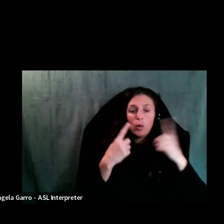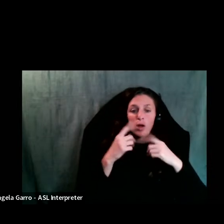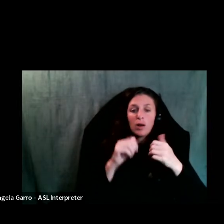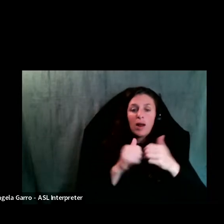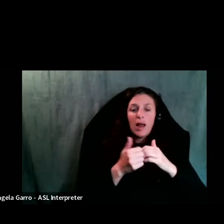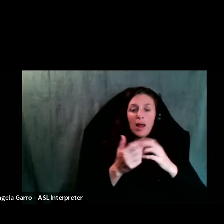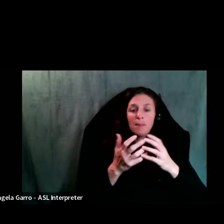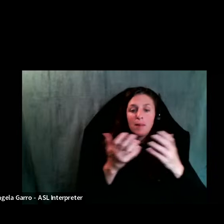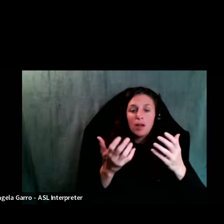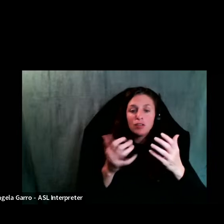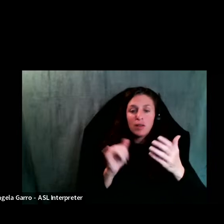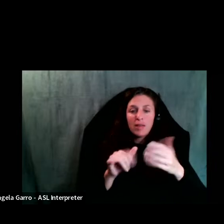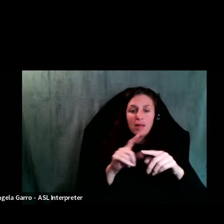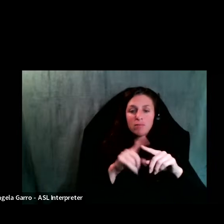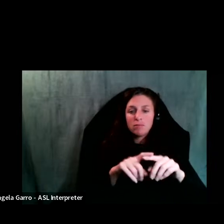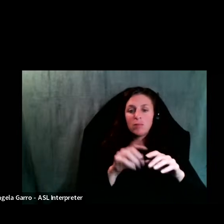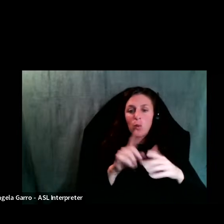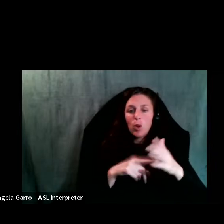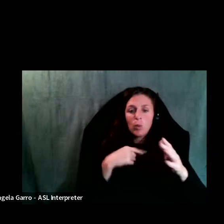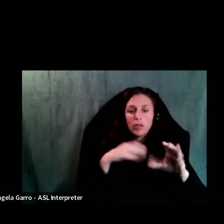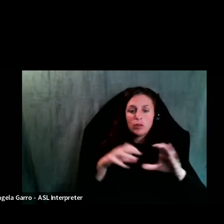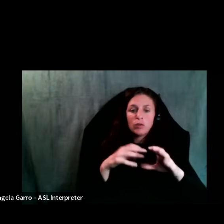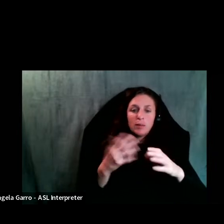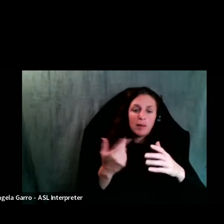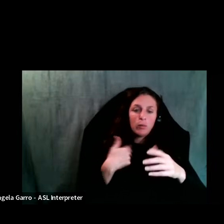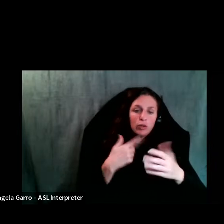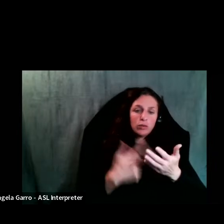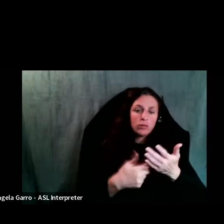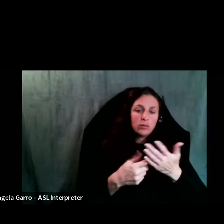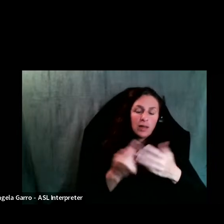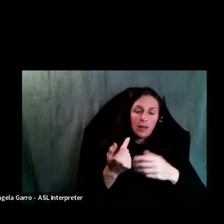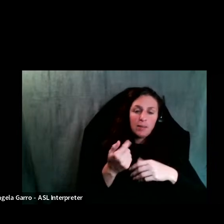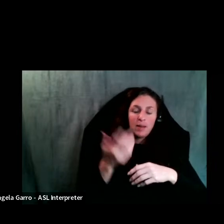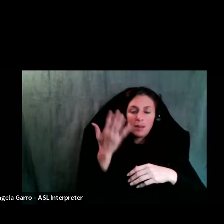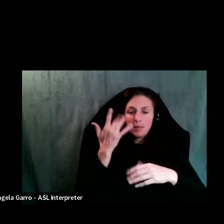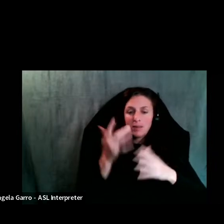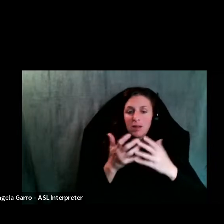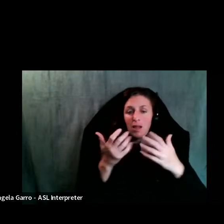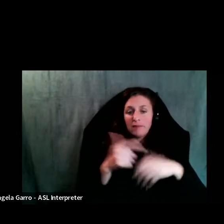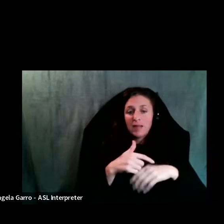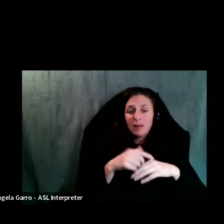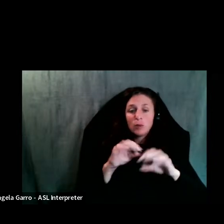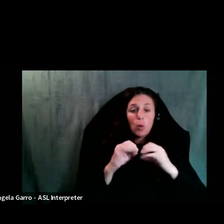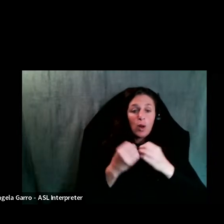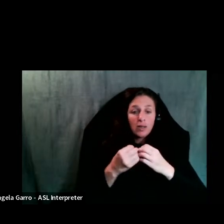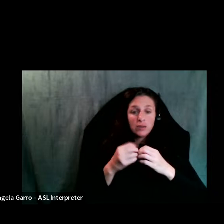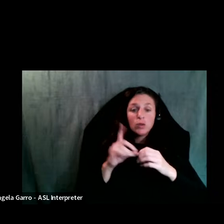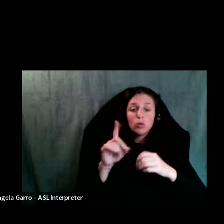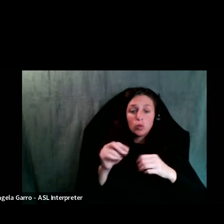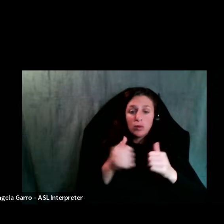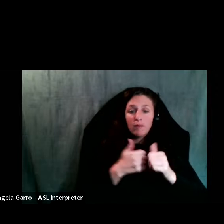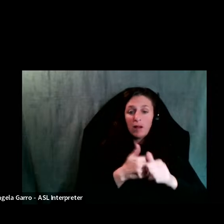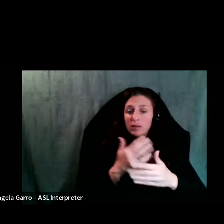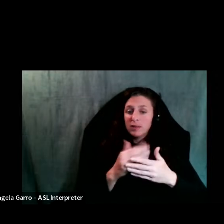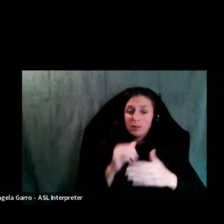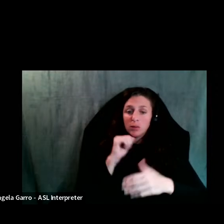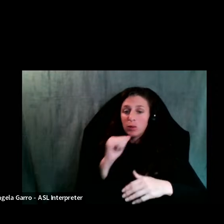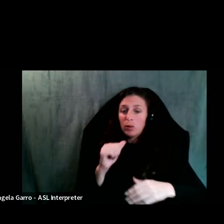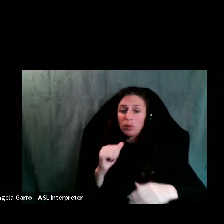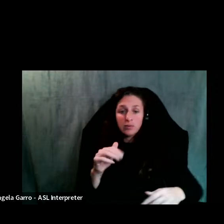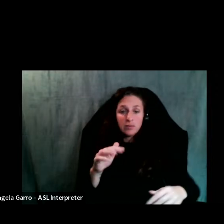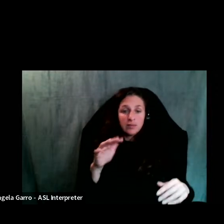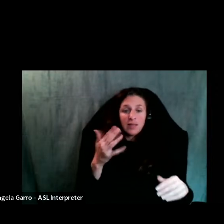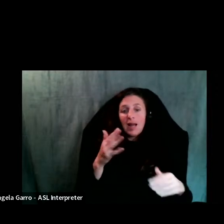on what we do. Maybe touch on that a little bit because a lot of times organizations do follow it and some they don't. I mean, it is kind of